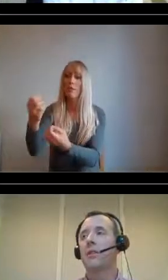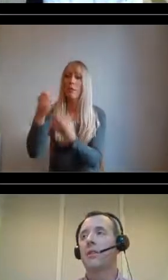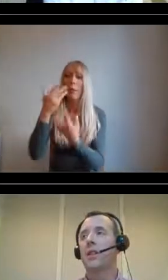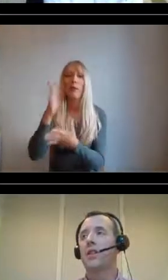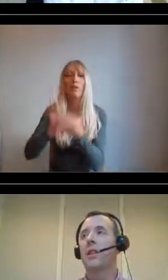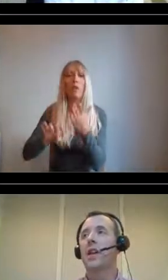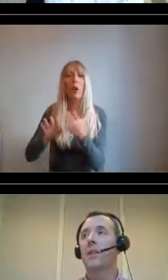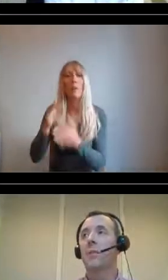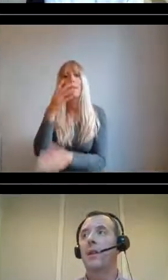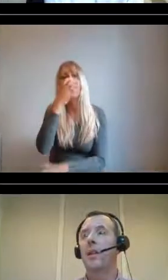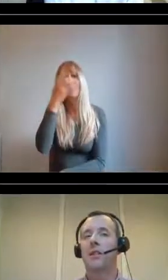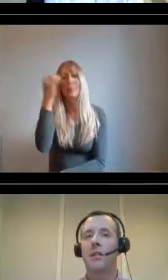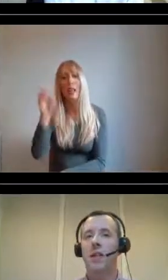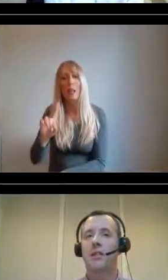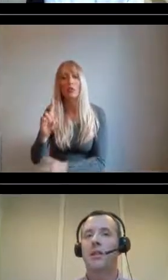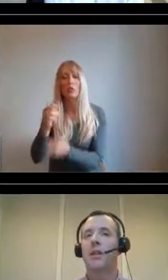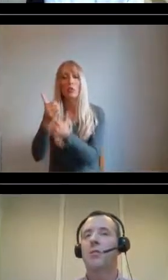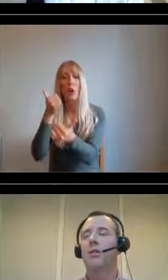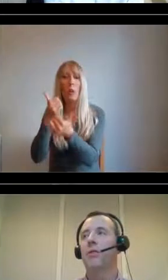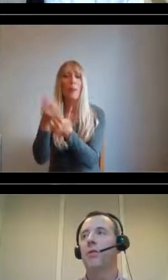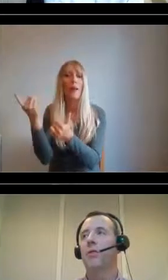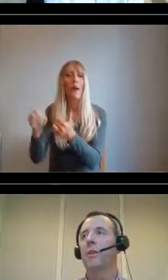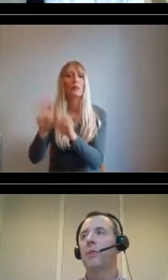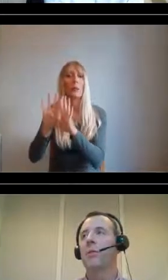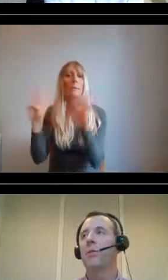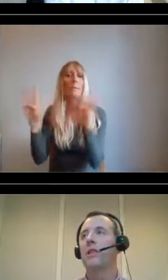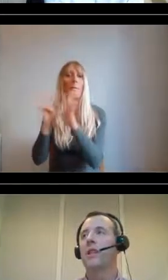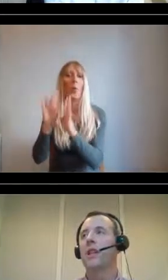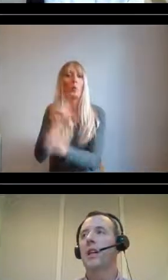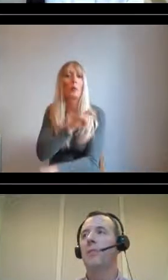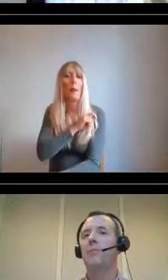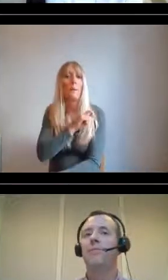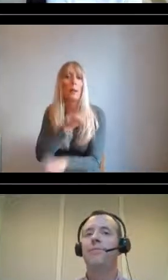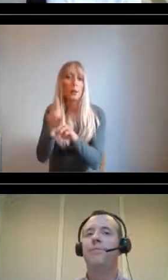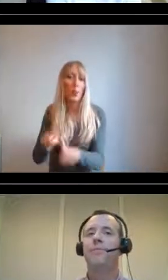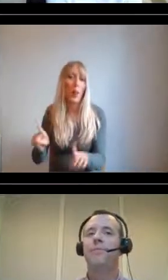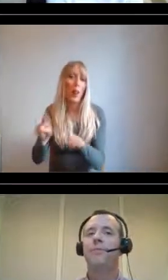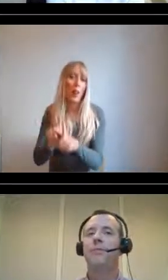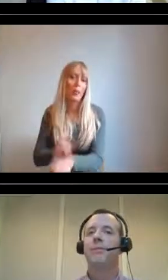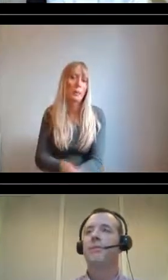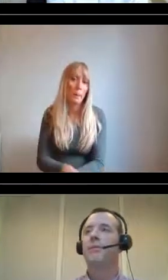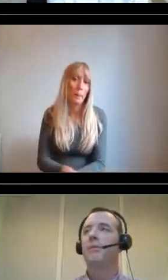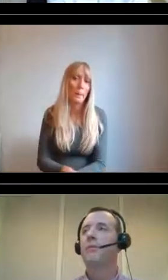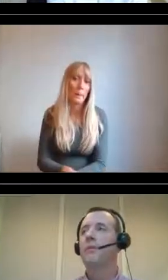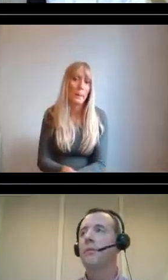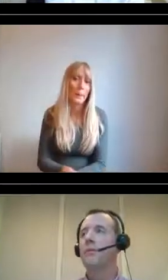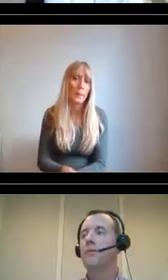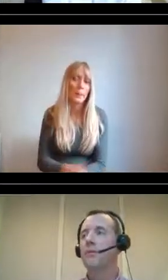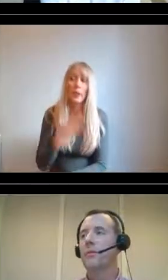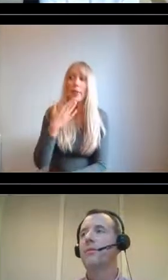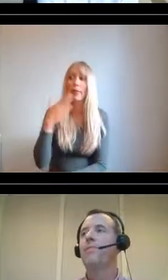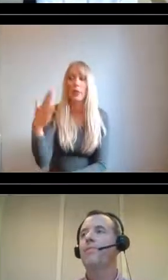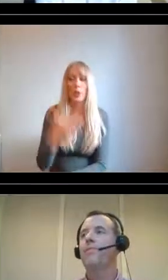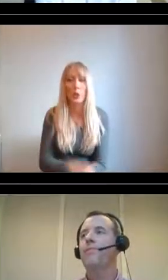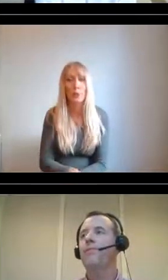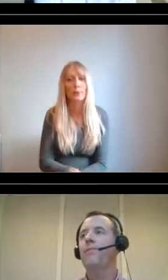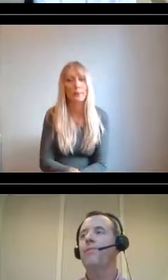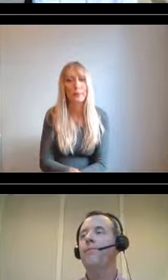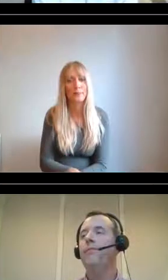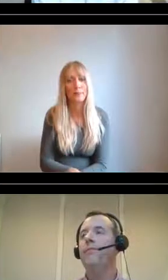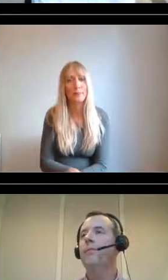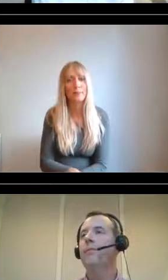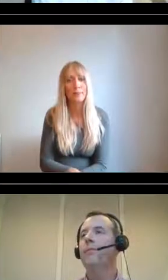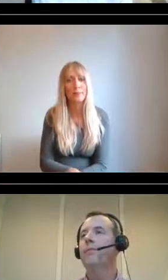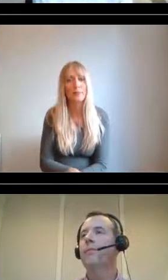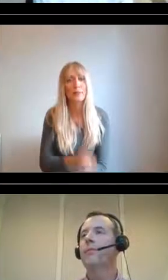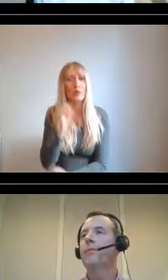that consultation has made it into these refinements we're presenting now. Thank you, thank you. That's why it's